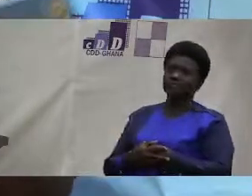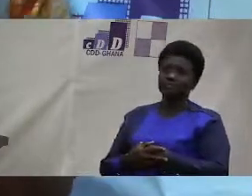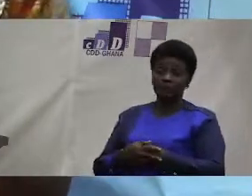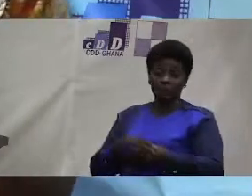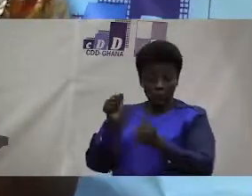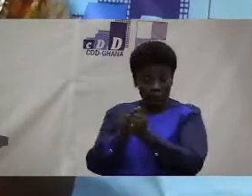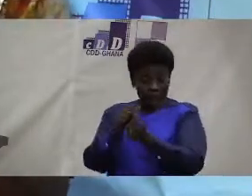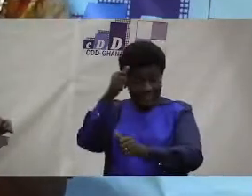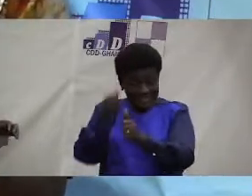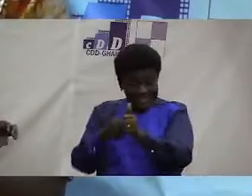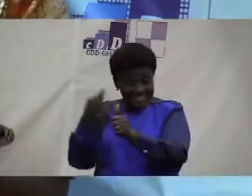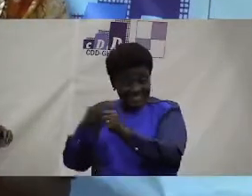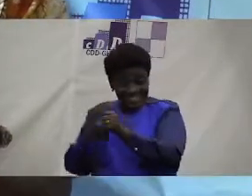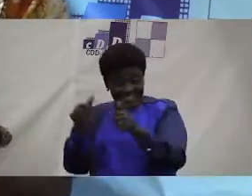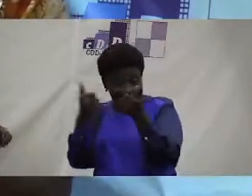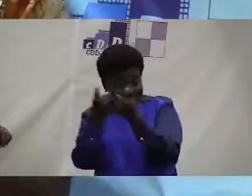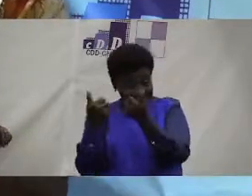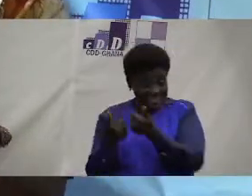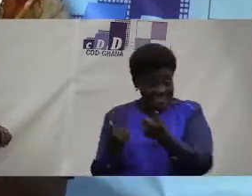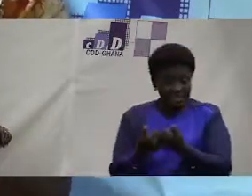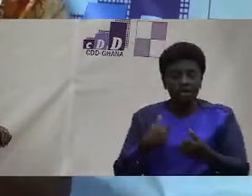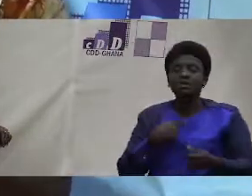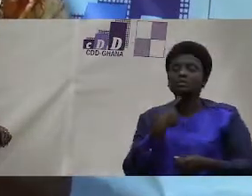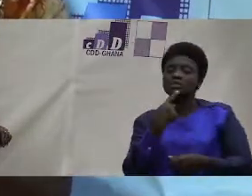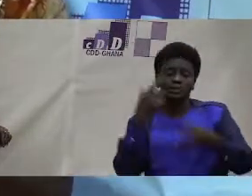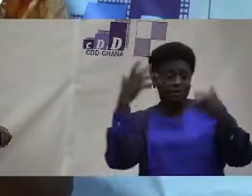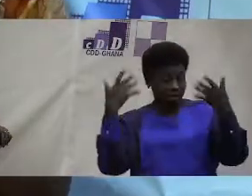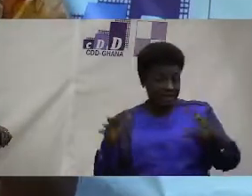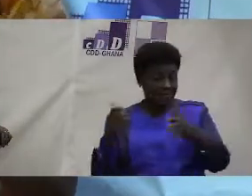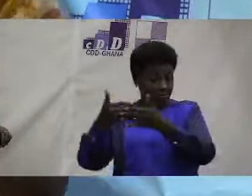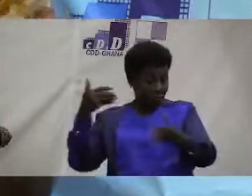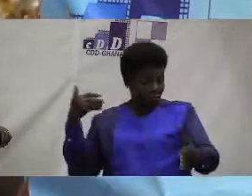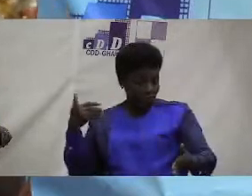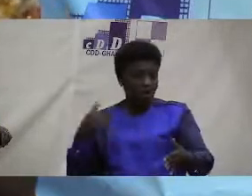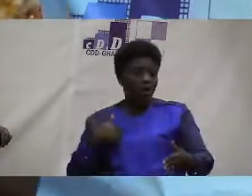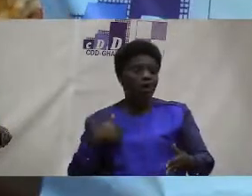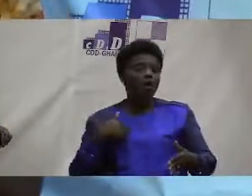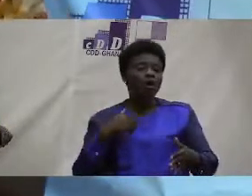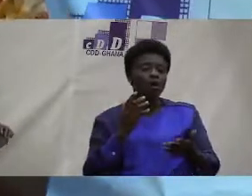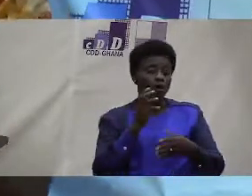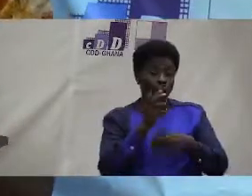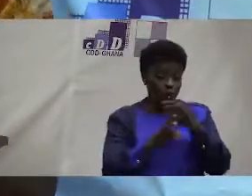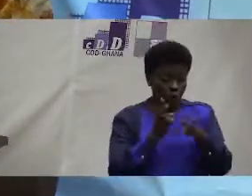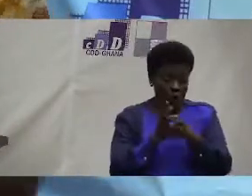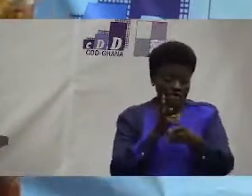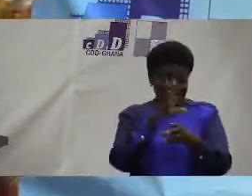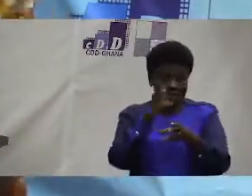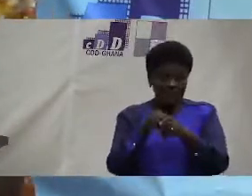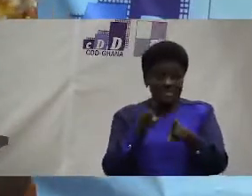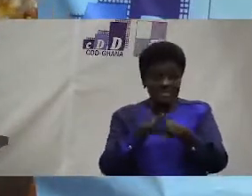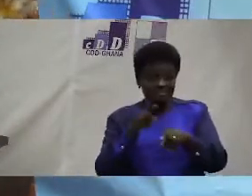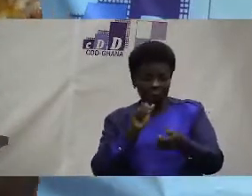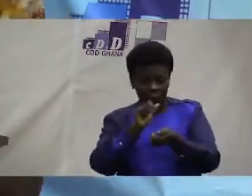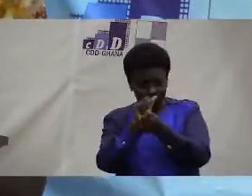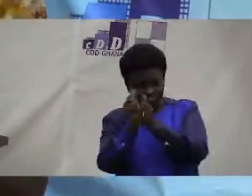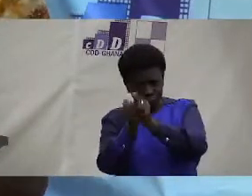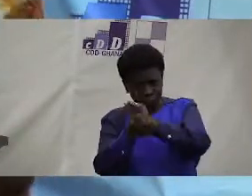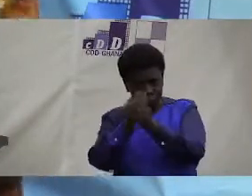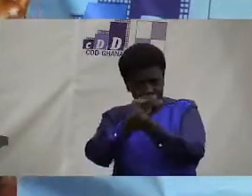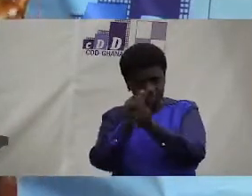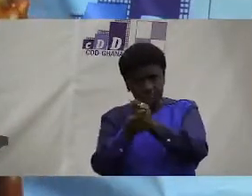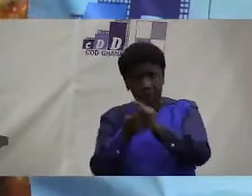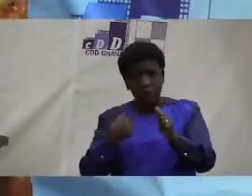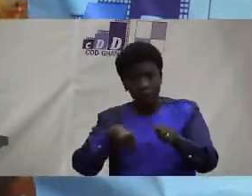with each challenges that comes, like I've said earlier, our work evolves and it changes. We